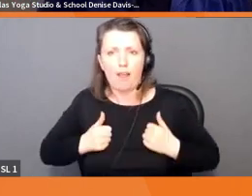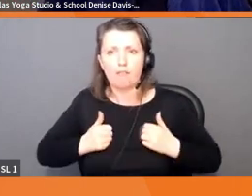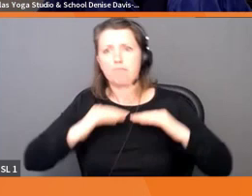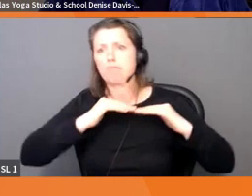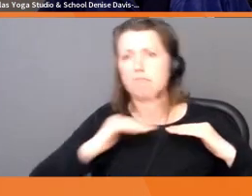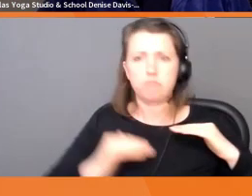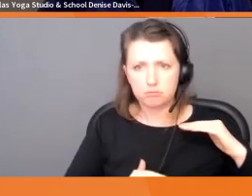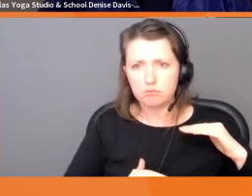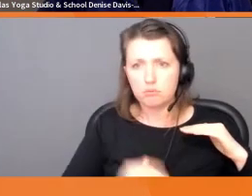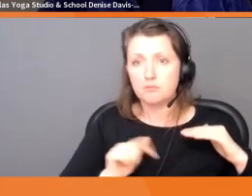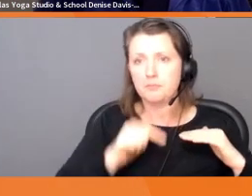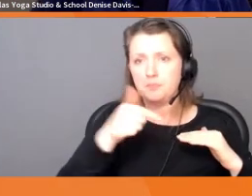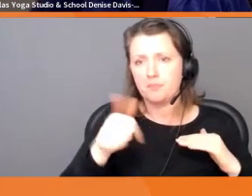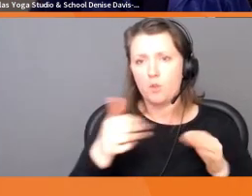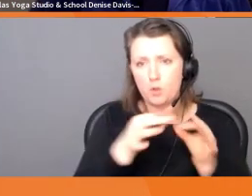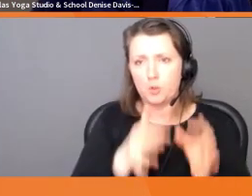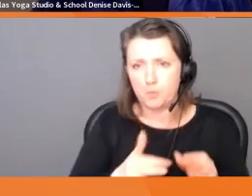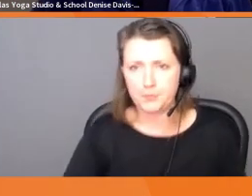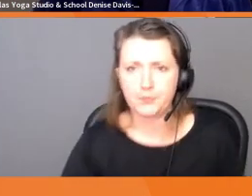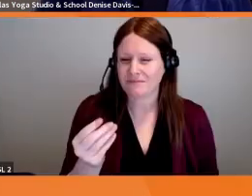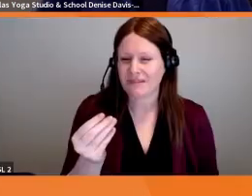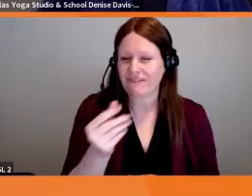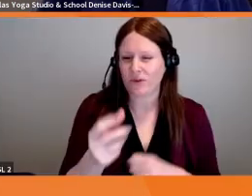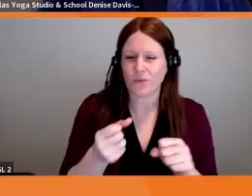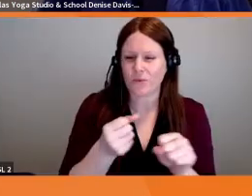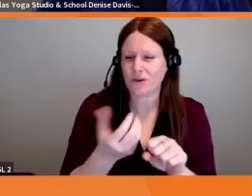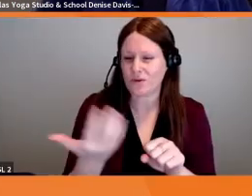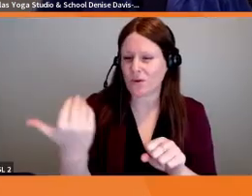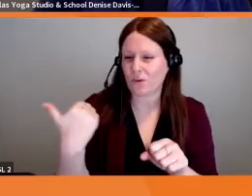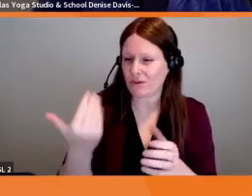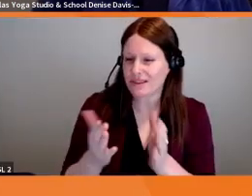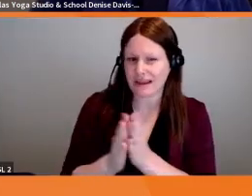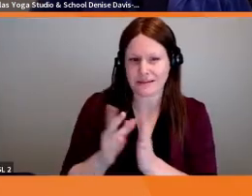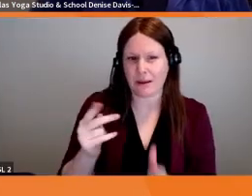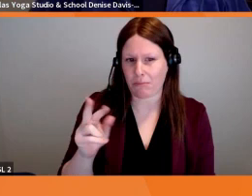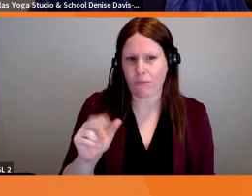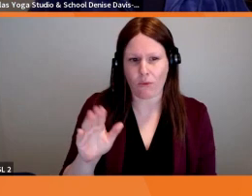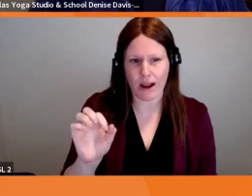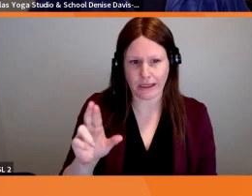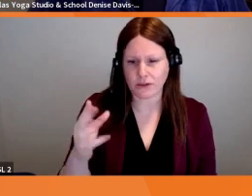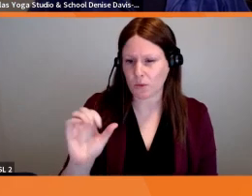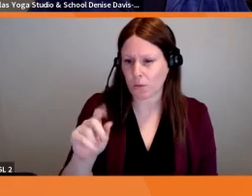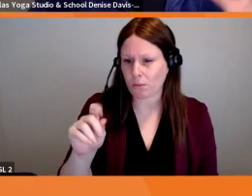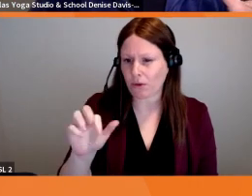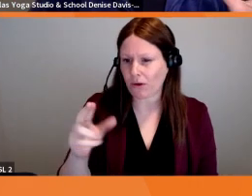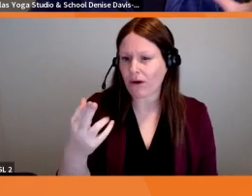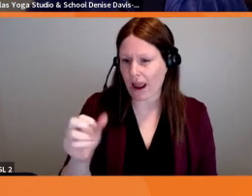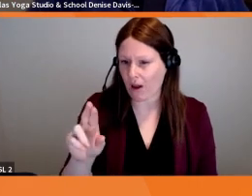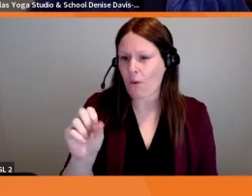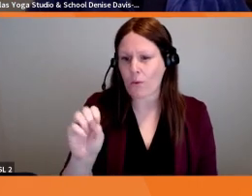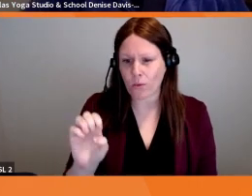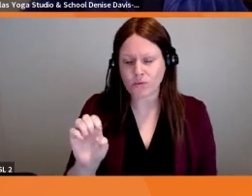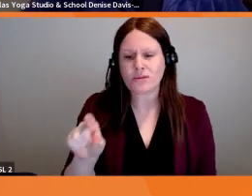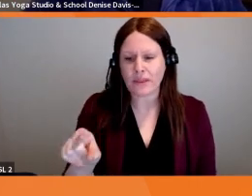work with PricewaterhouseCoopers at a project at Langdon Hall. They discovered through some research, and this is a while